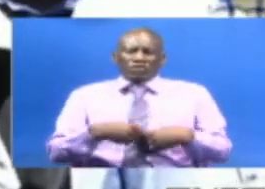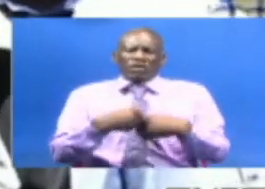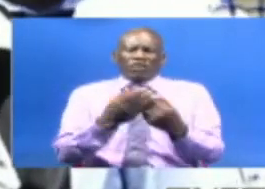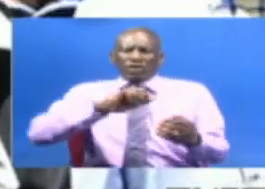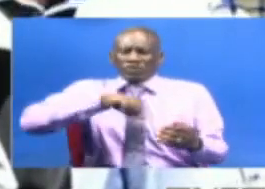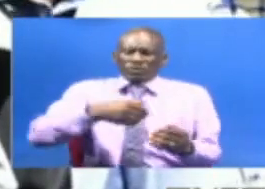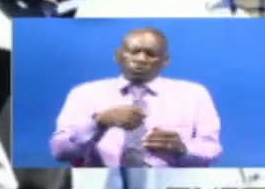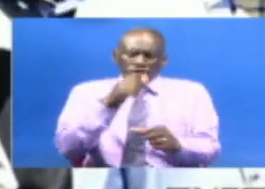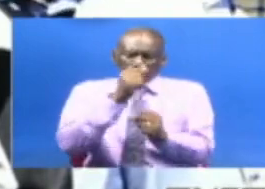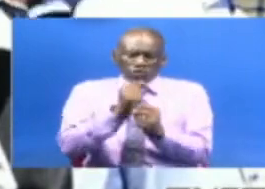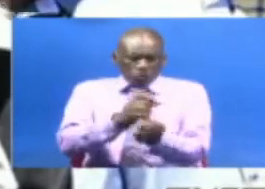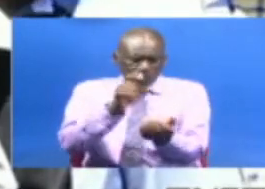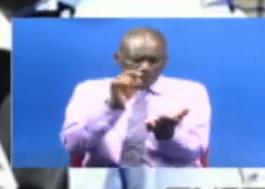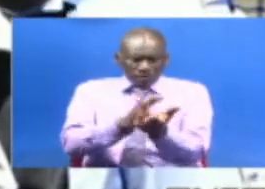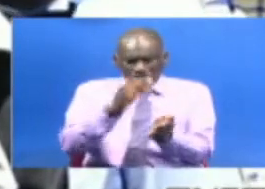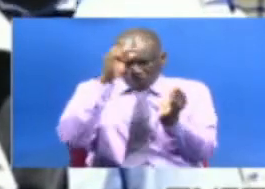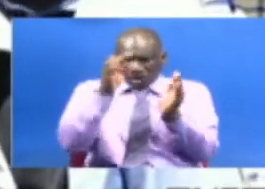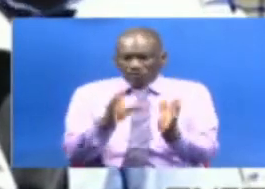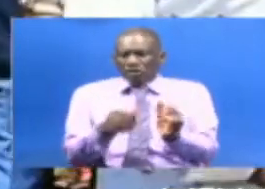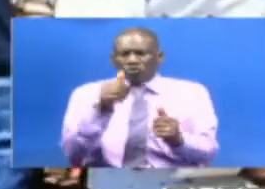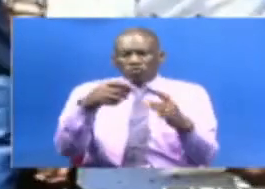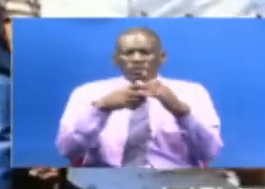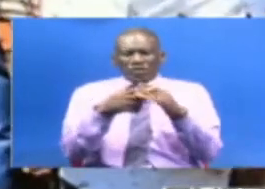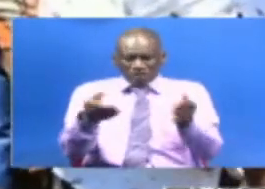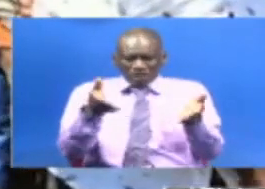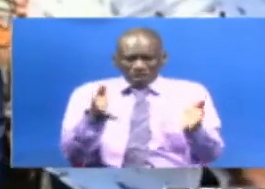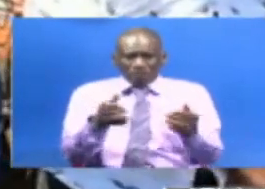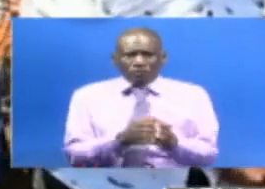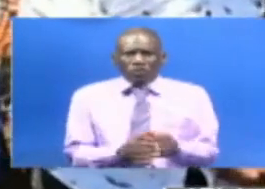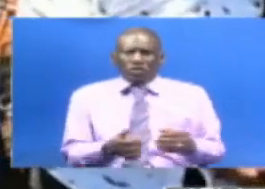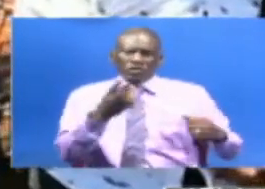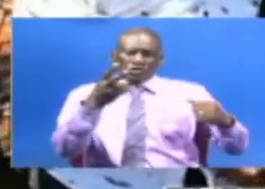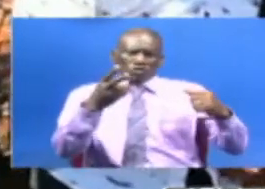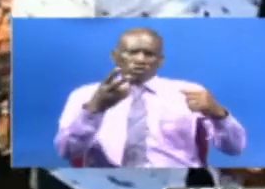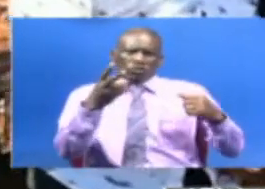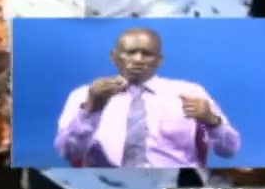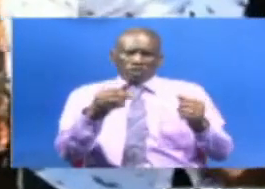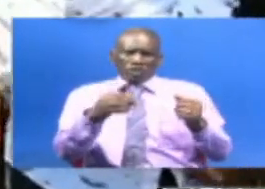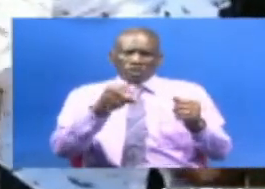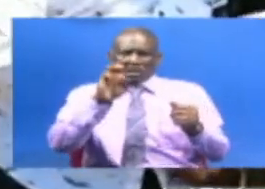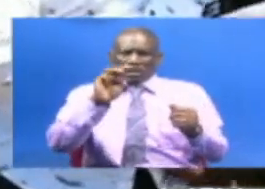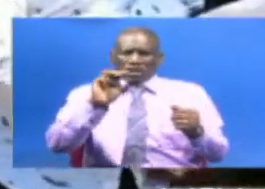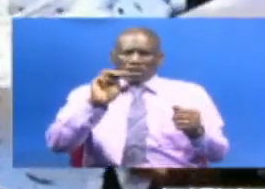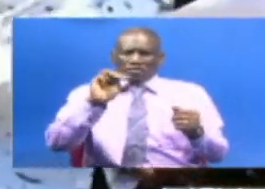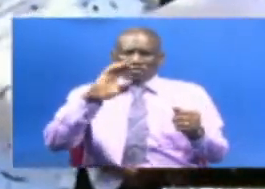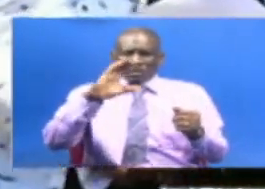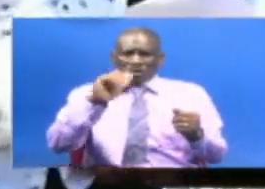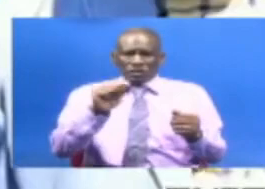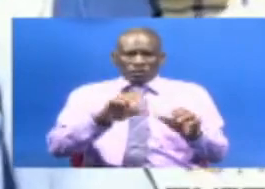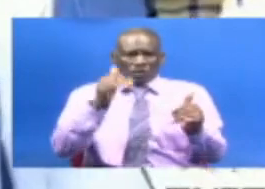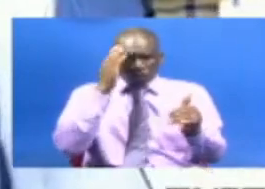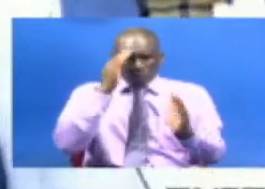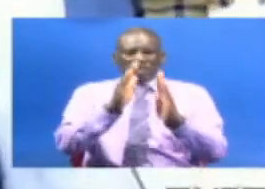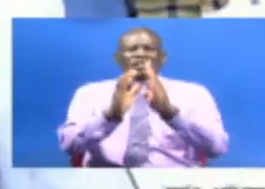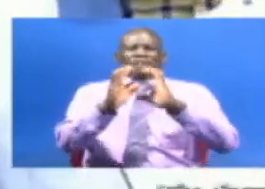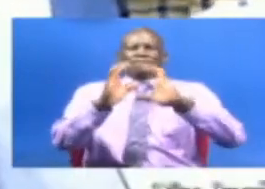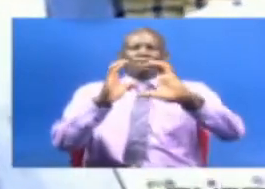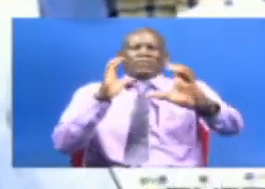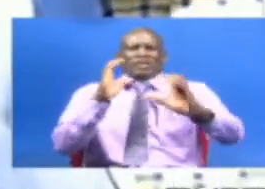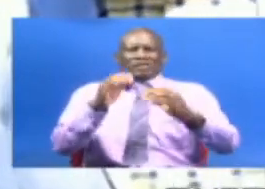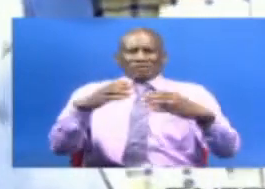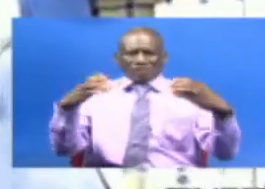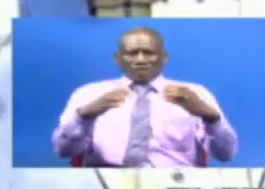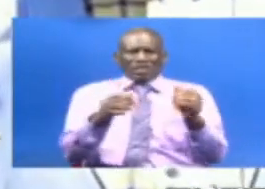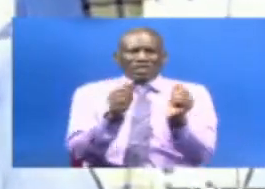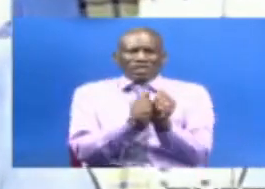cause, which we commence forthwith. 20 MCAs from DEP, also known as the Mbas Party, 10 Jubilee Party